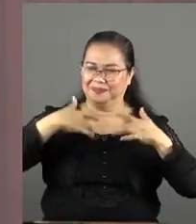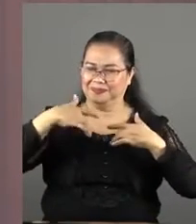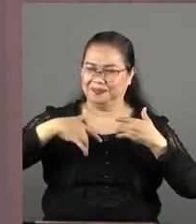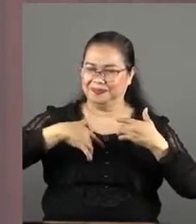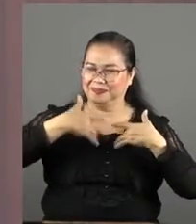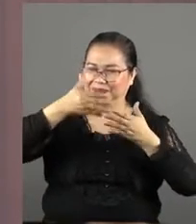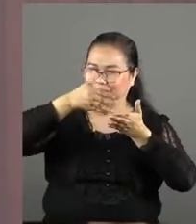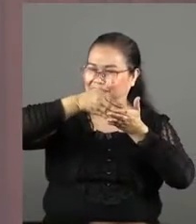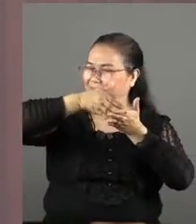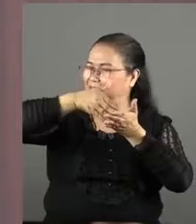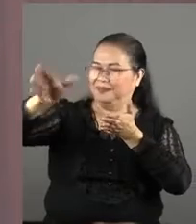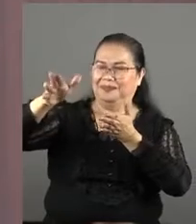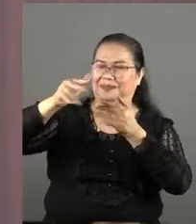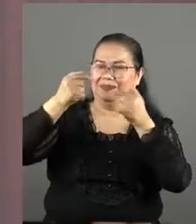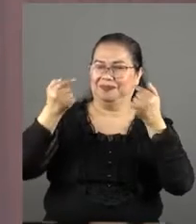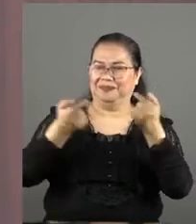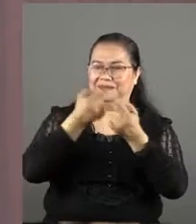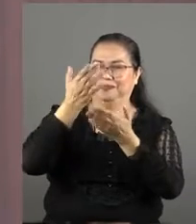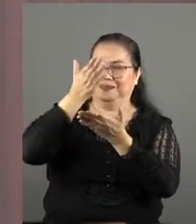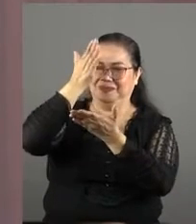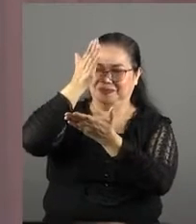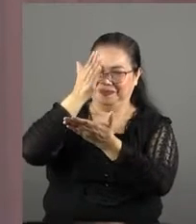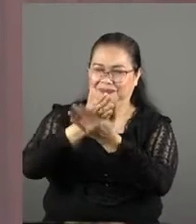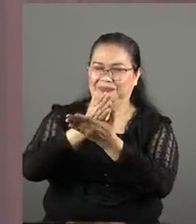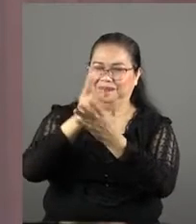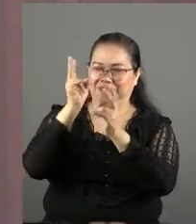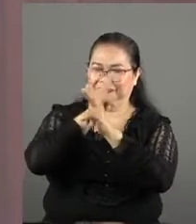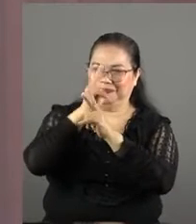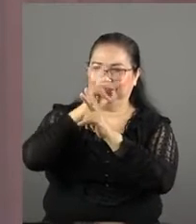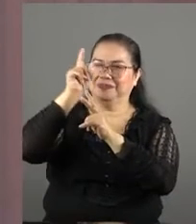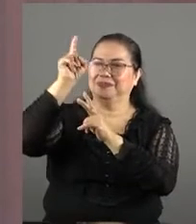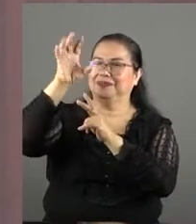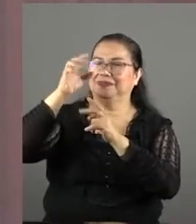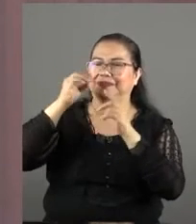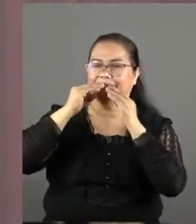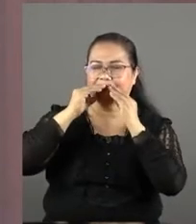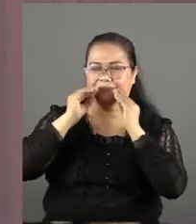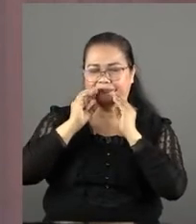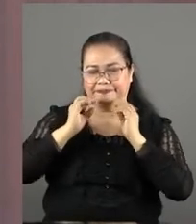of sin and anything that breaks your heart.